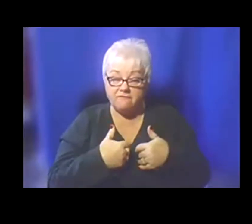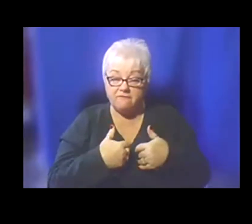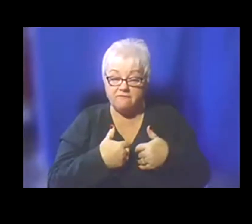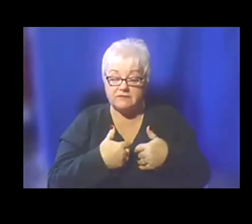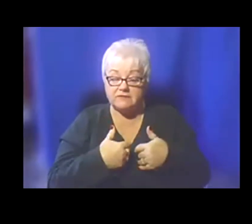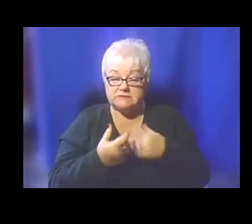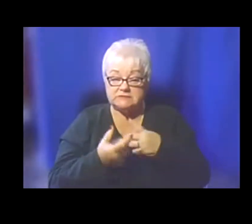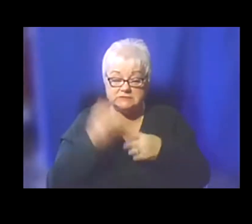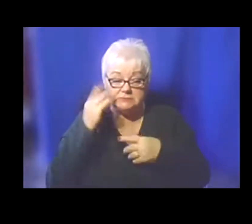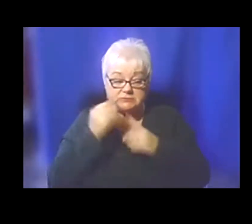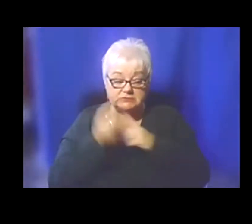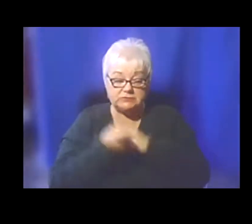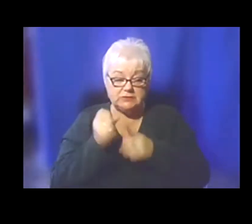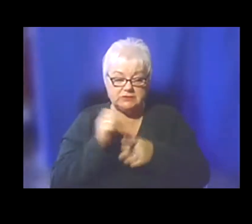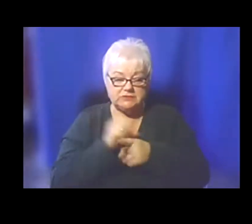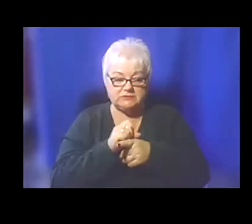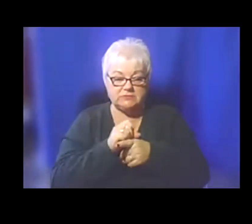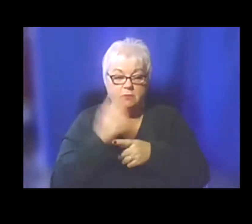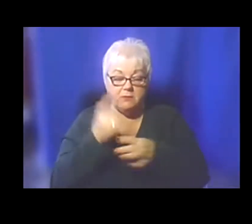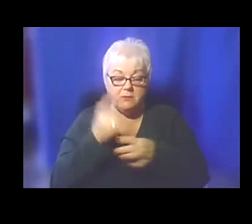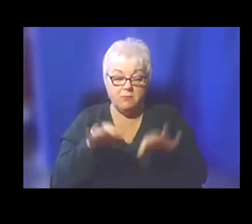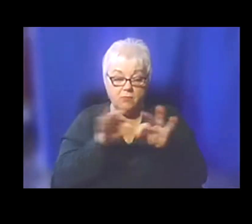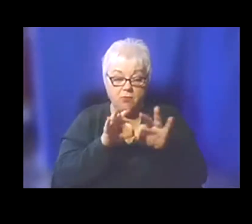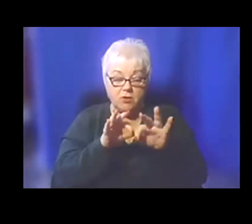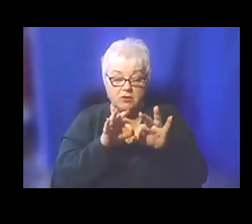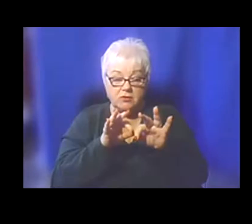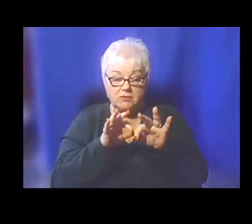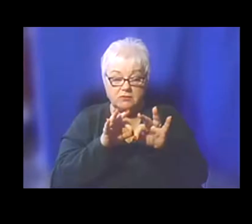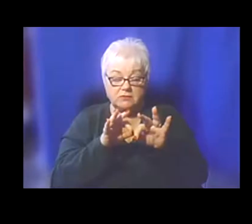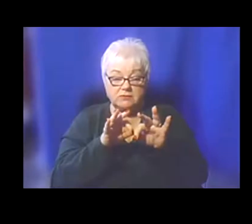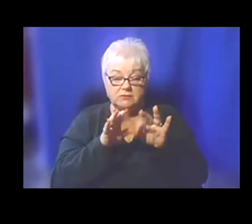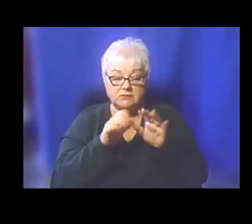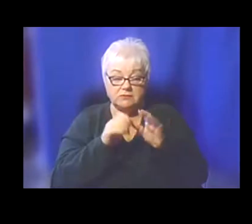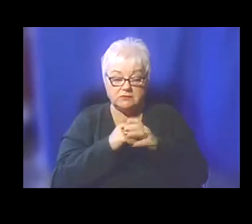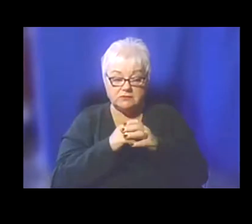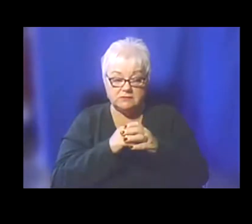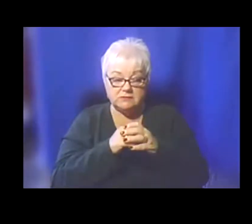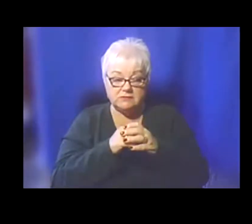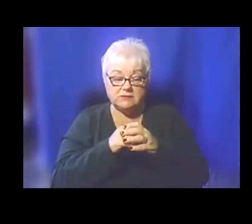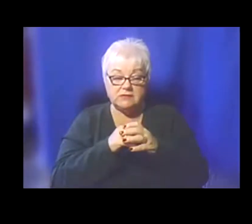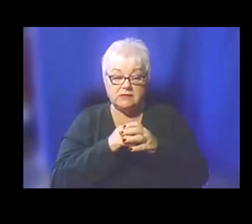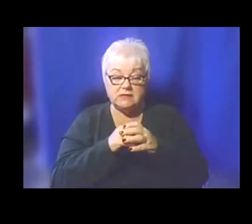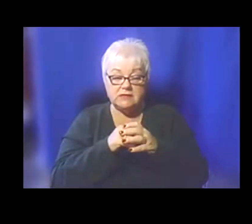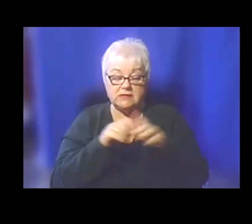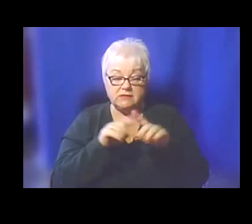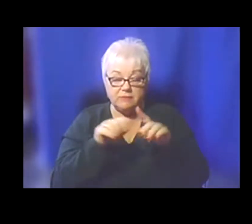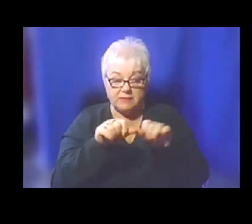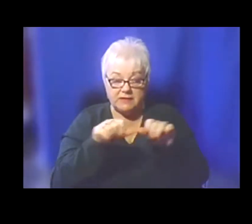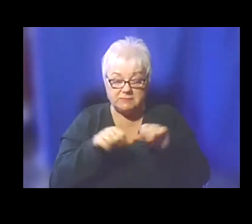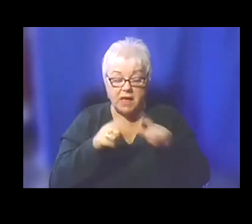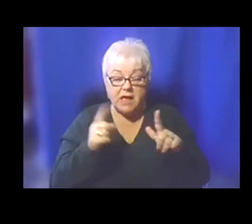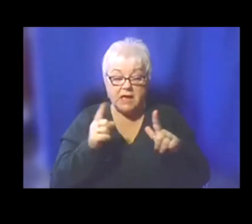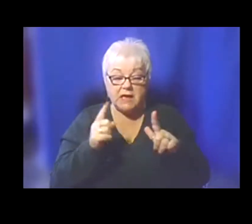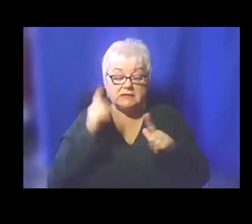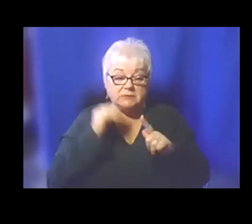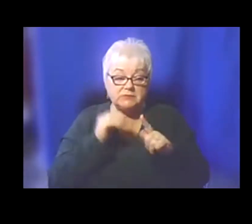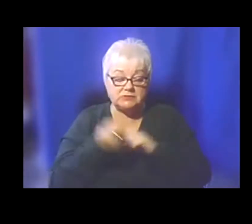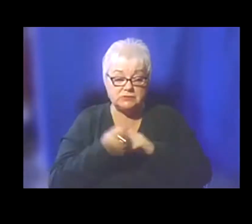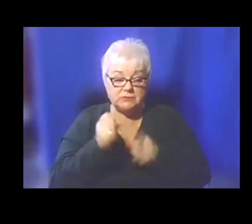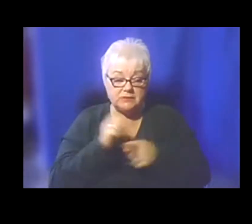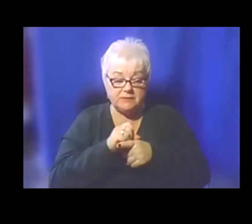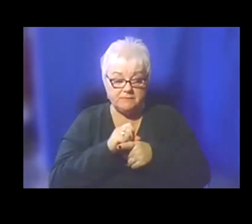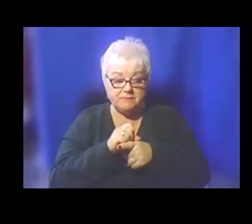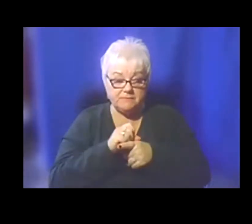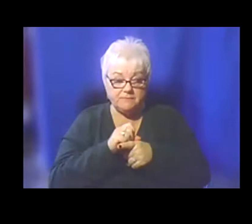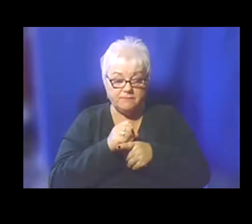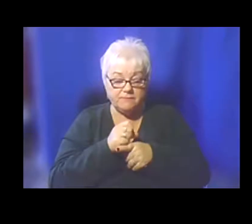where, and this is why it's important to be sort of scent neutral in different spaces, but I've had incidents where a scent, it might have been